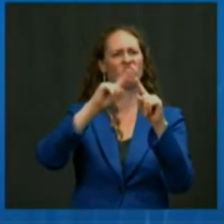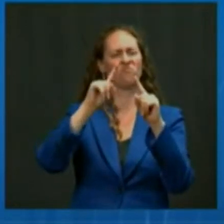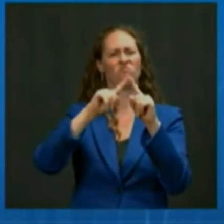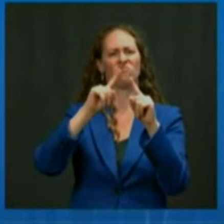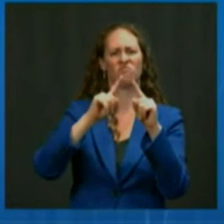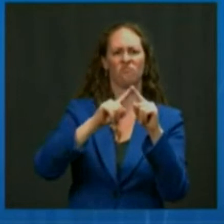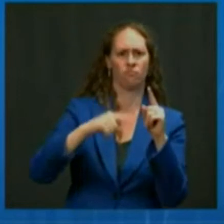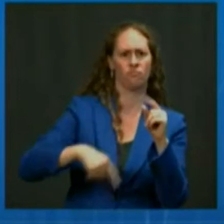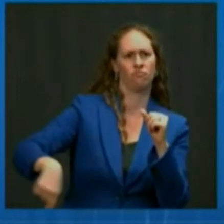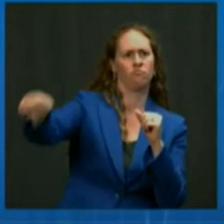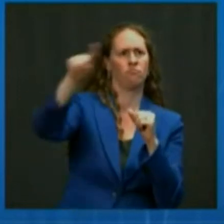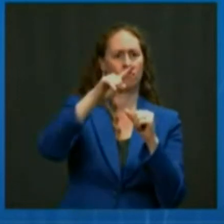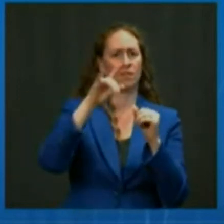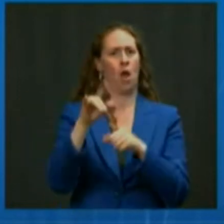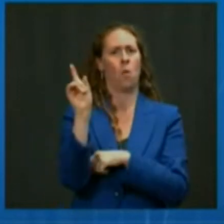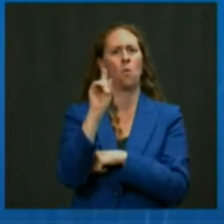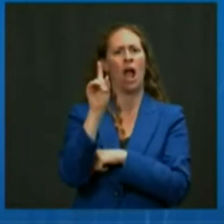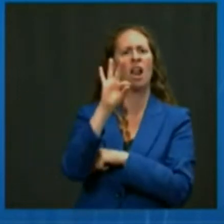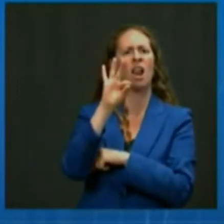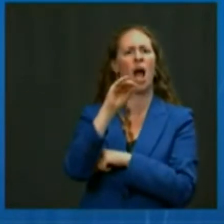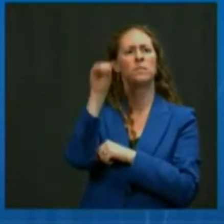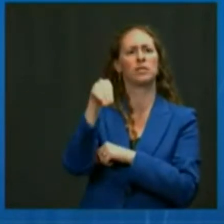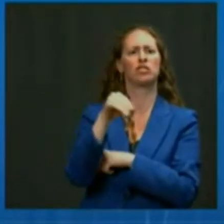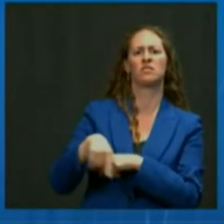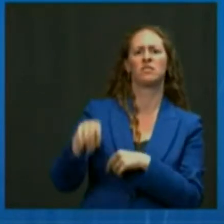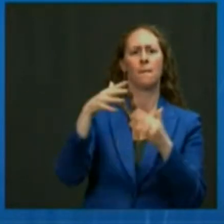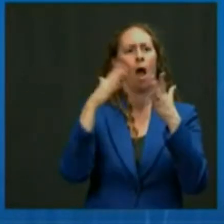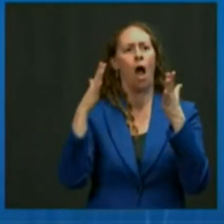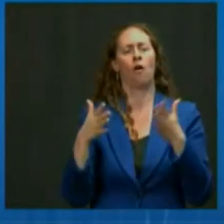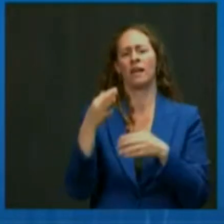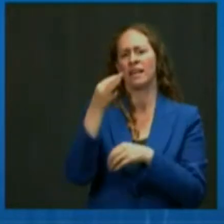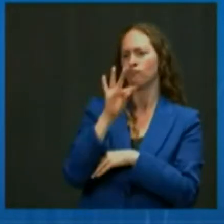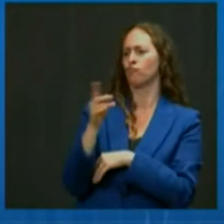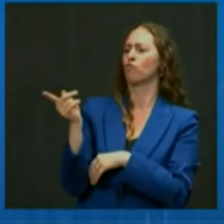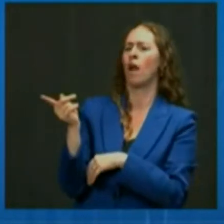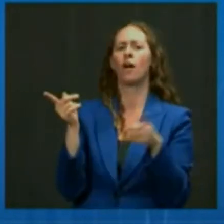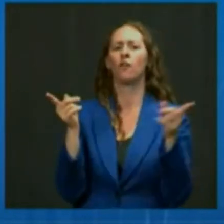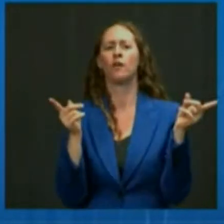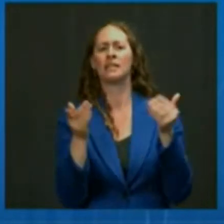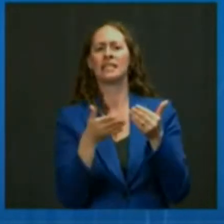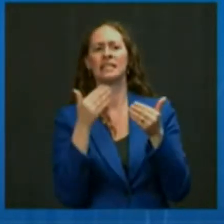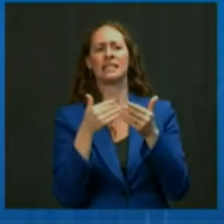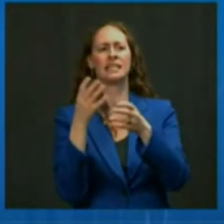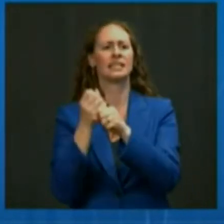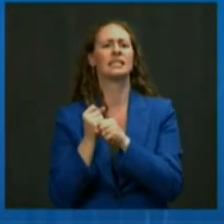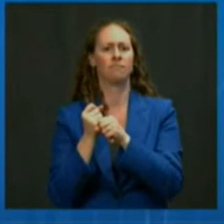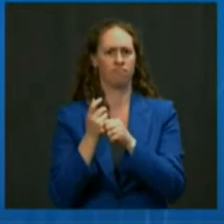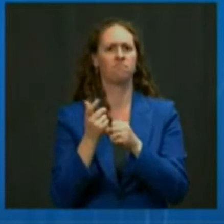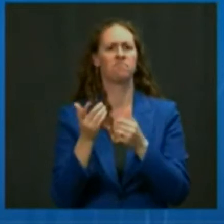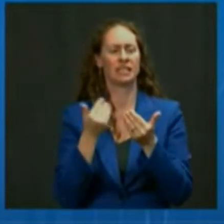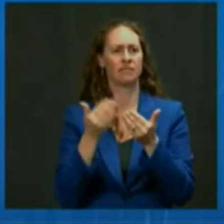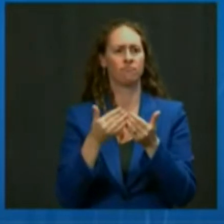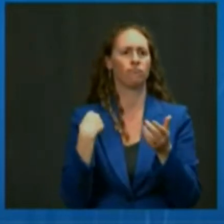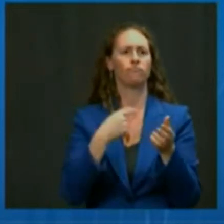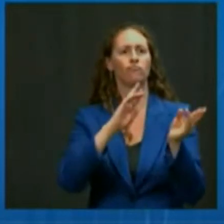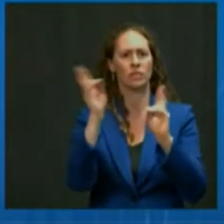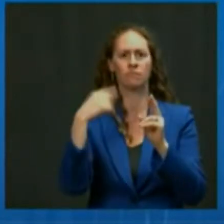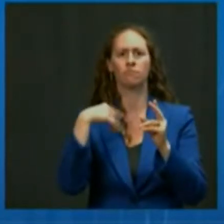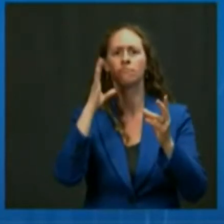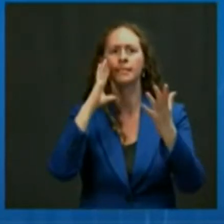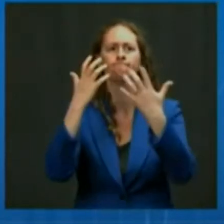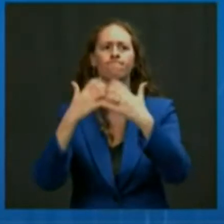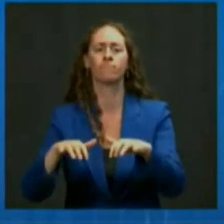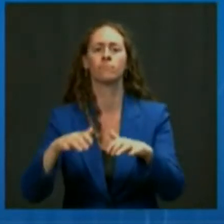within 5 miles of a site. The booster will be administered at the 8-month mark, beginning at the